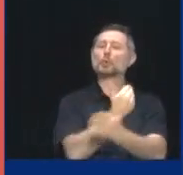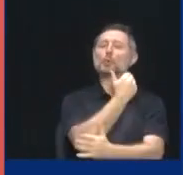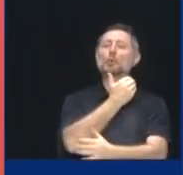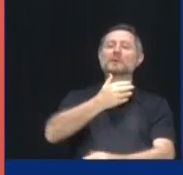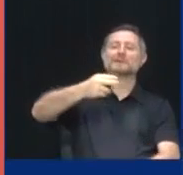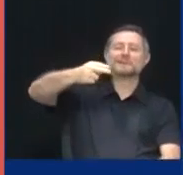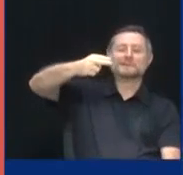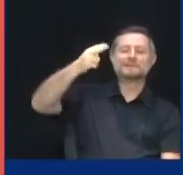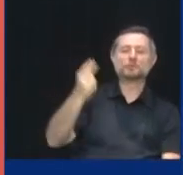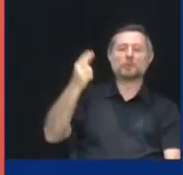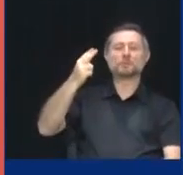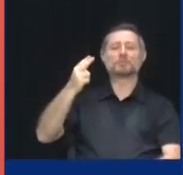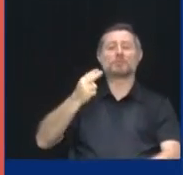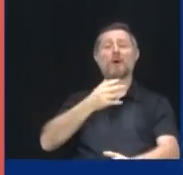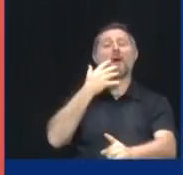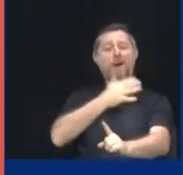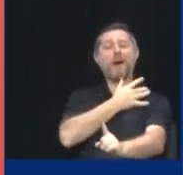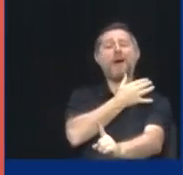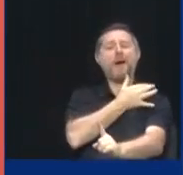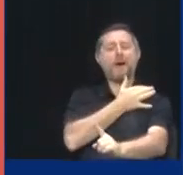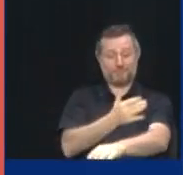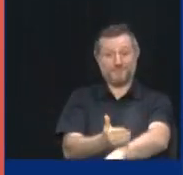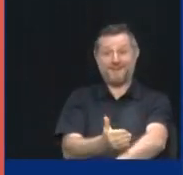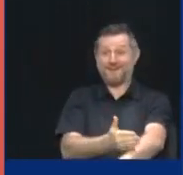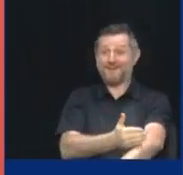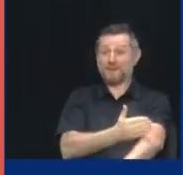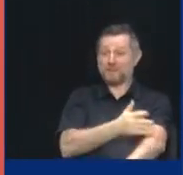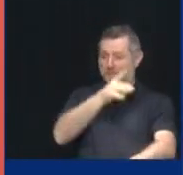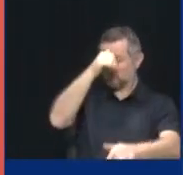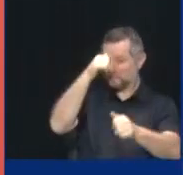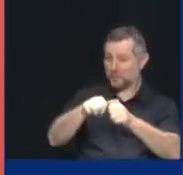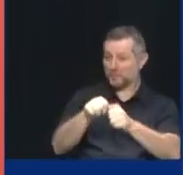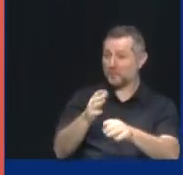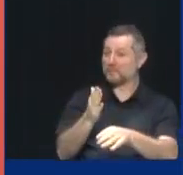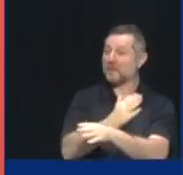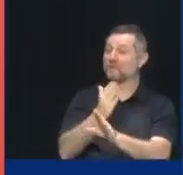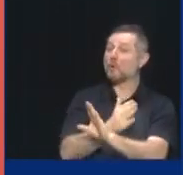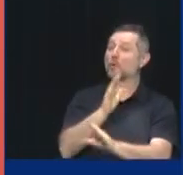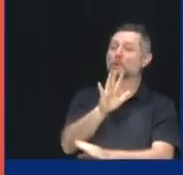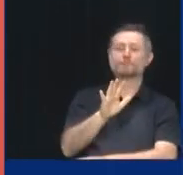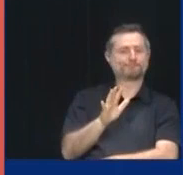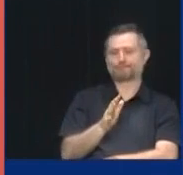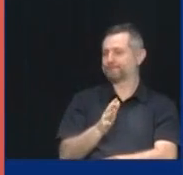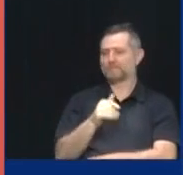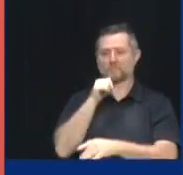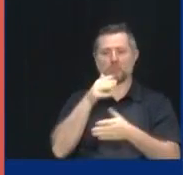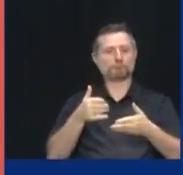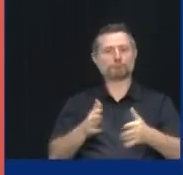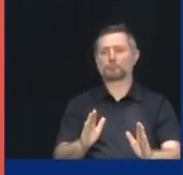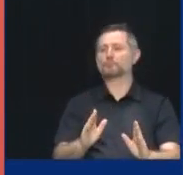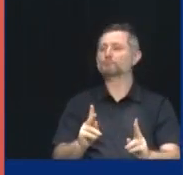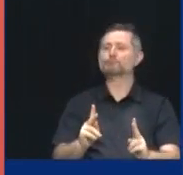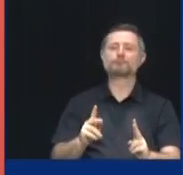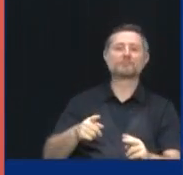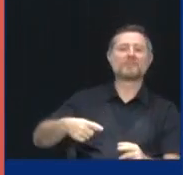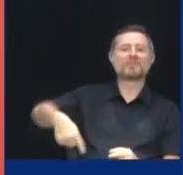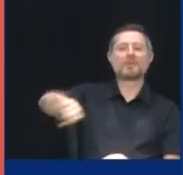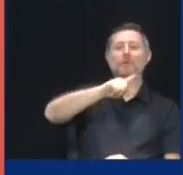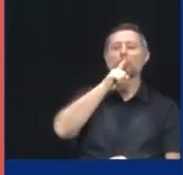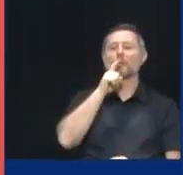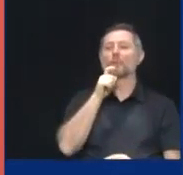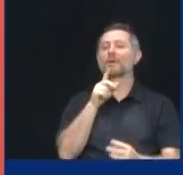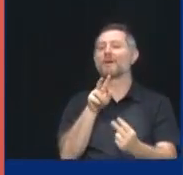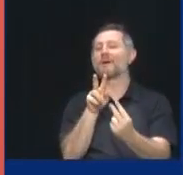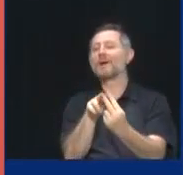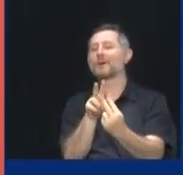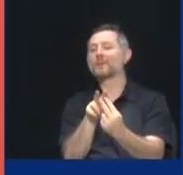were. Marriage was not legal for non-heterosexual couples. So the nation